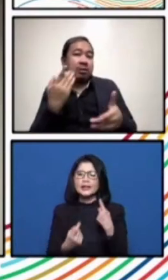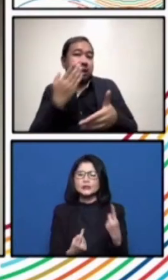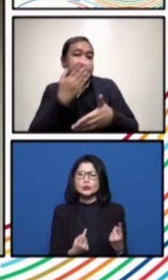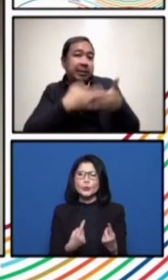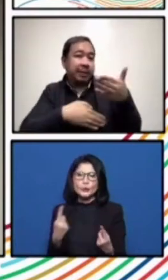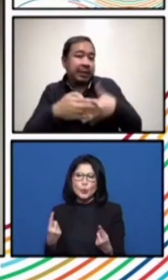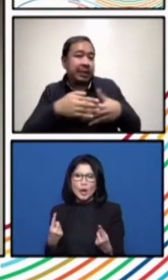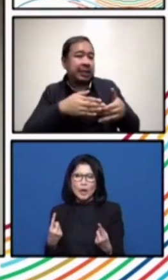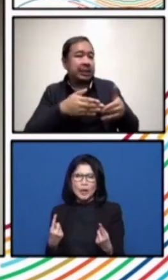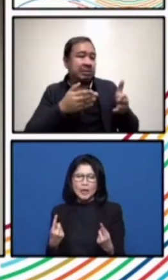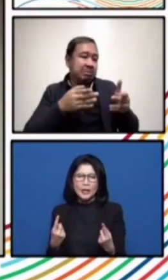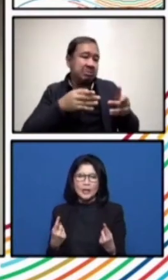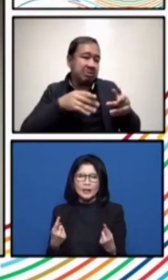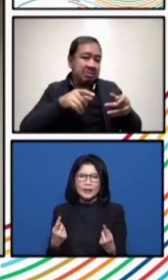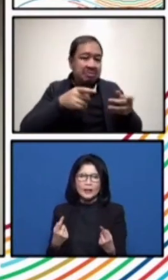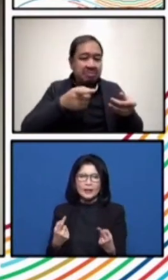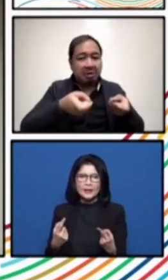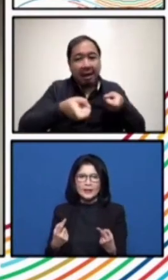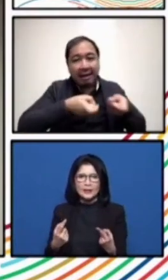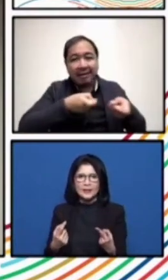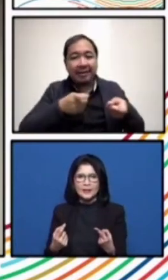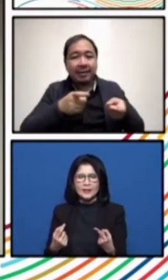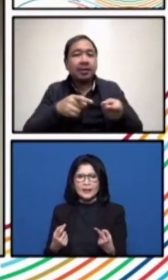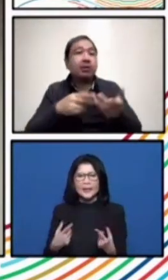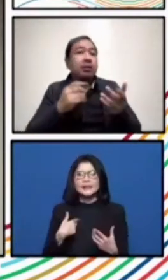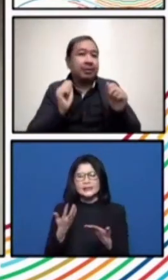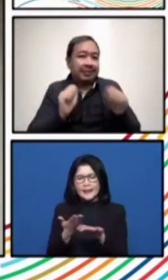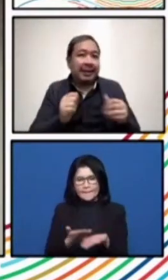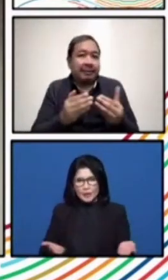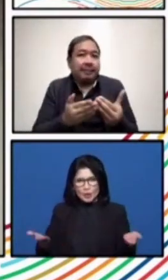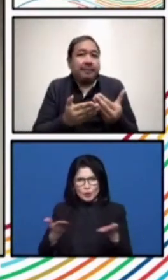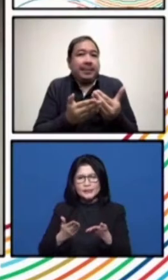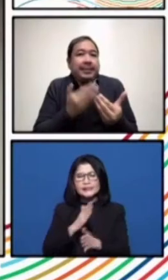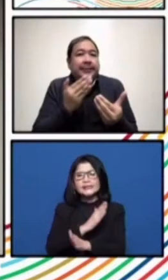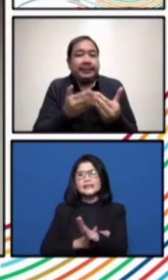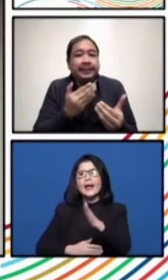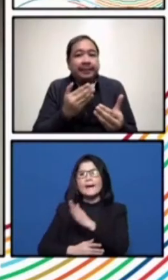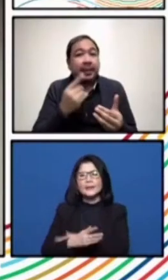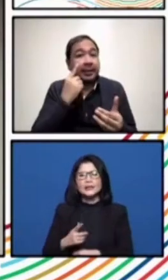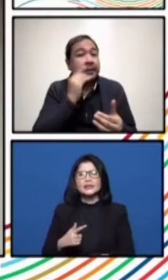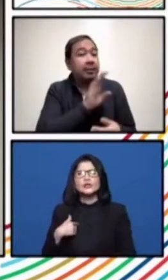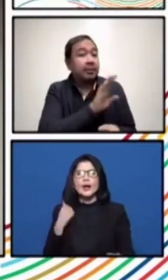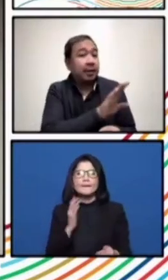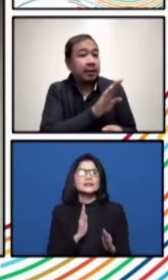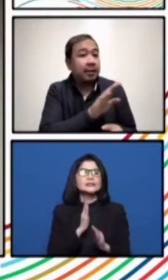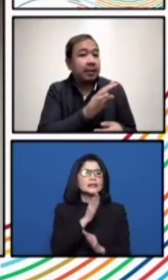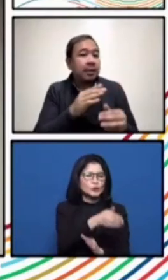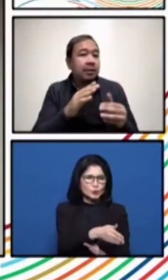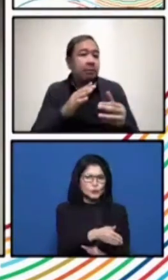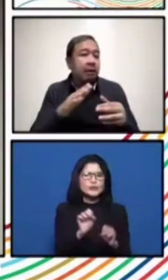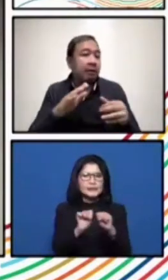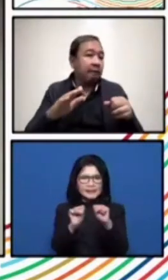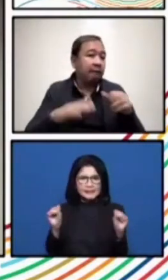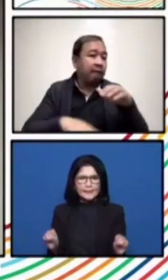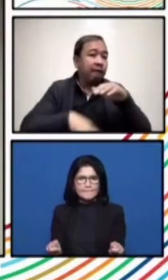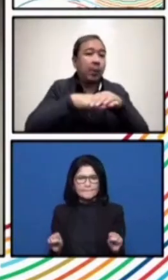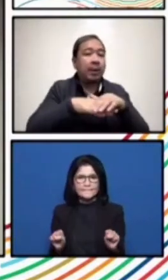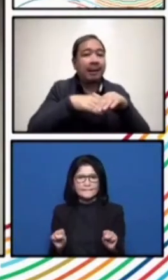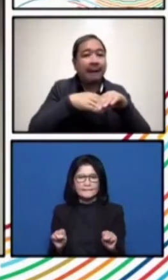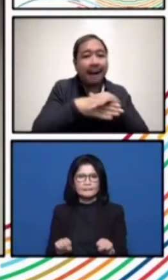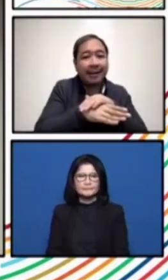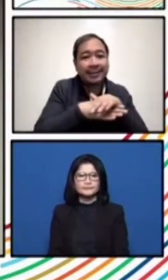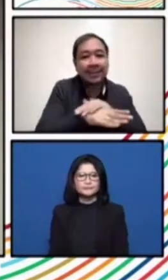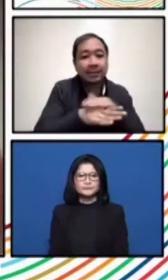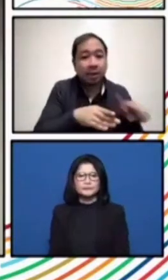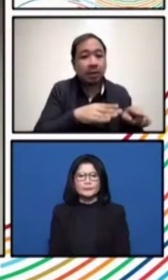uh and enters the system the the case manager the caseworker has full access to to all all